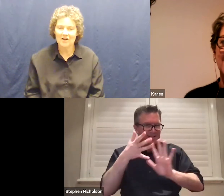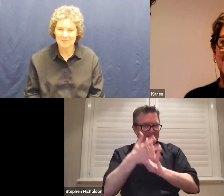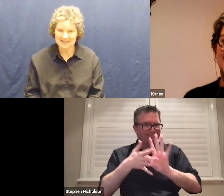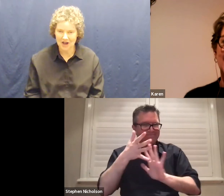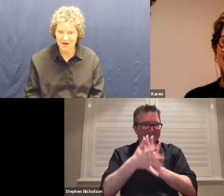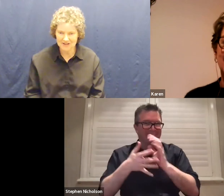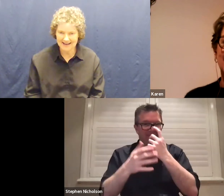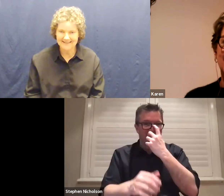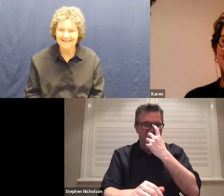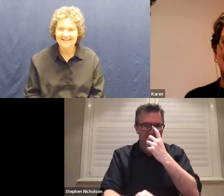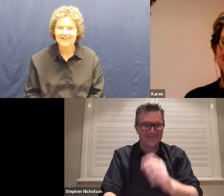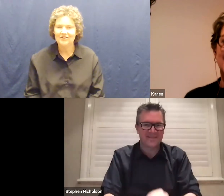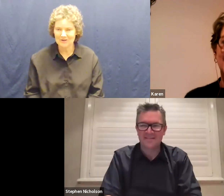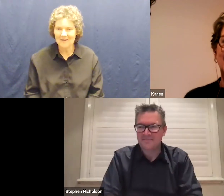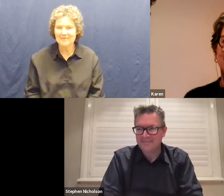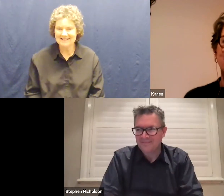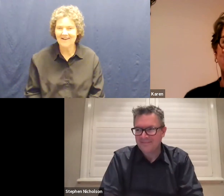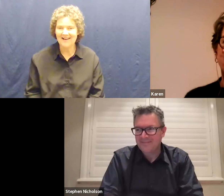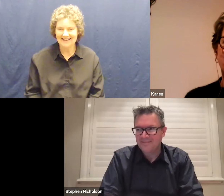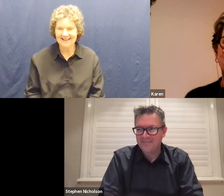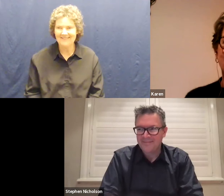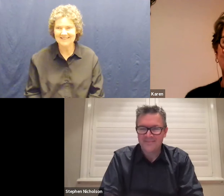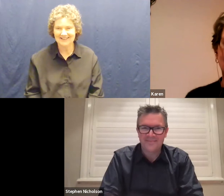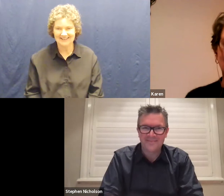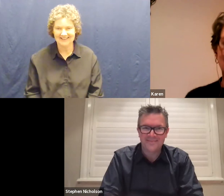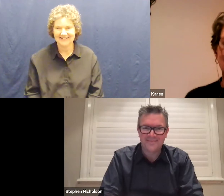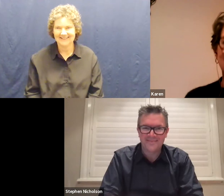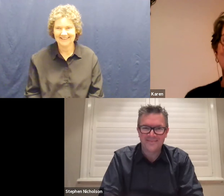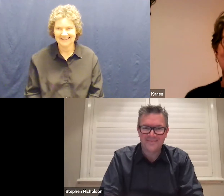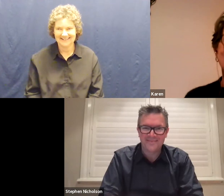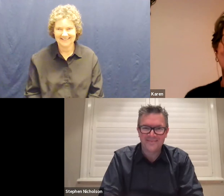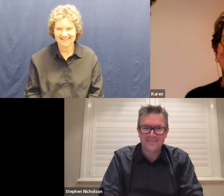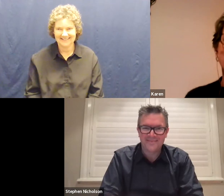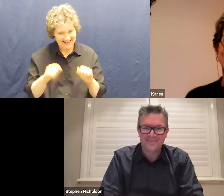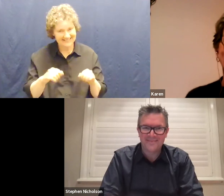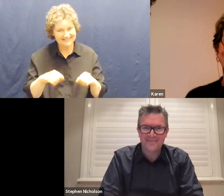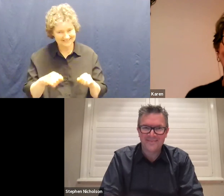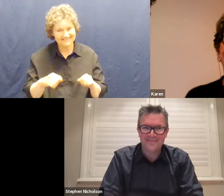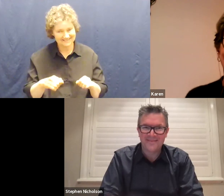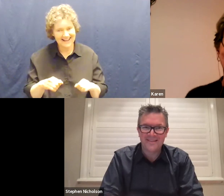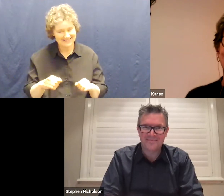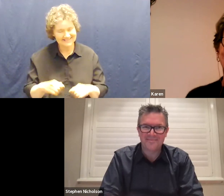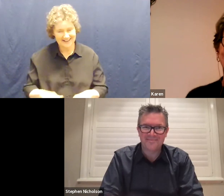So you've grown up as a coder. You've grown up signing, haven't you? Yes, I have.